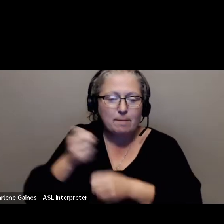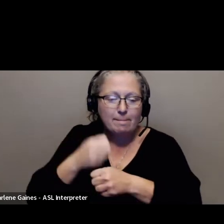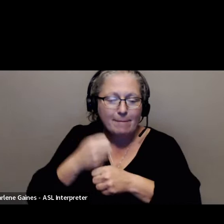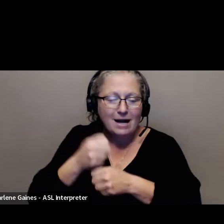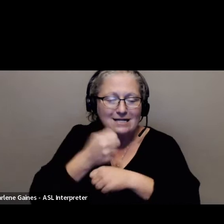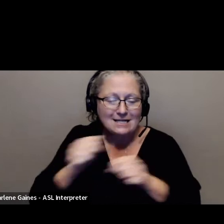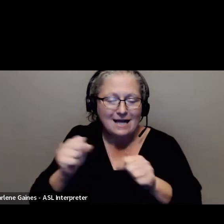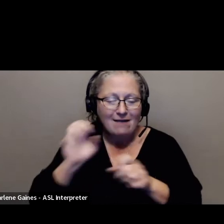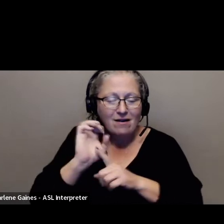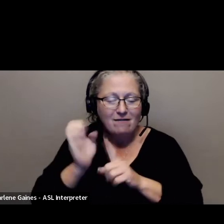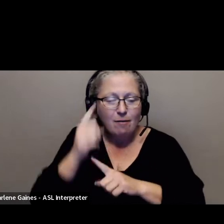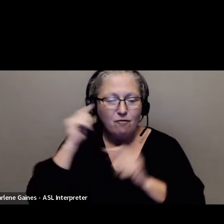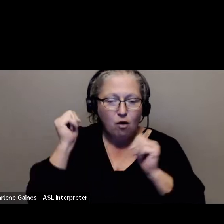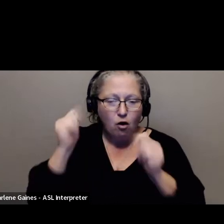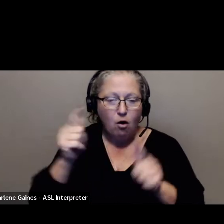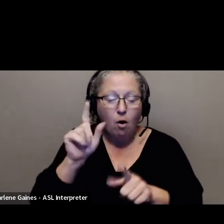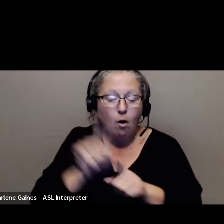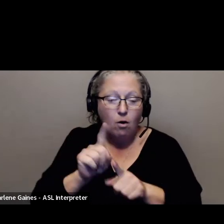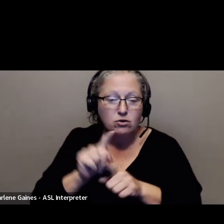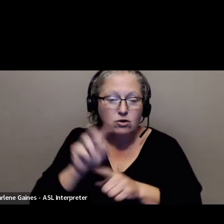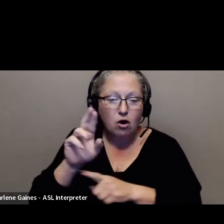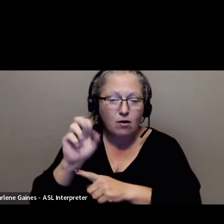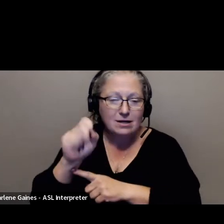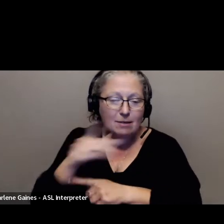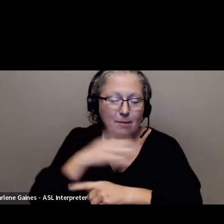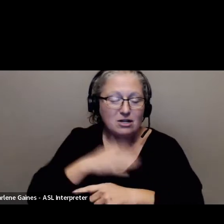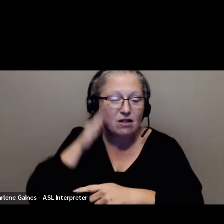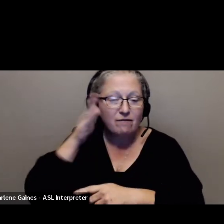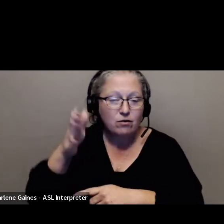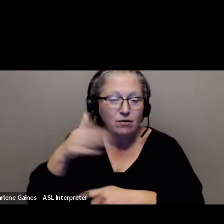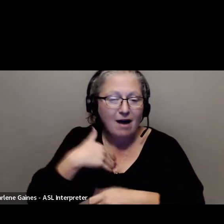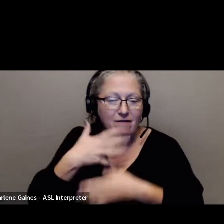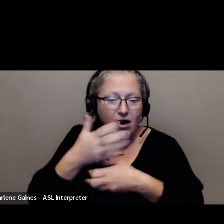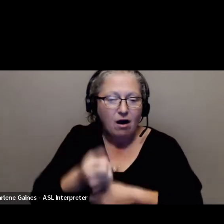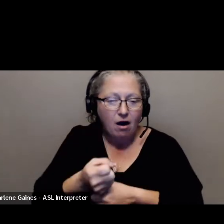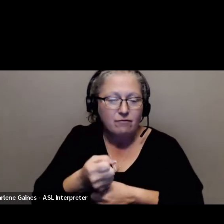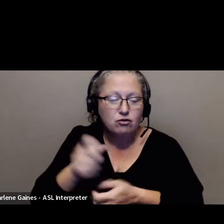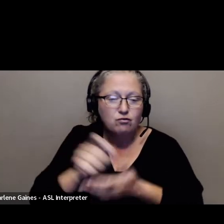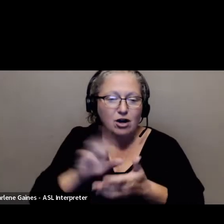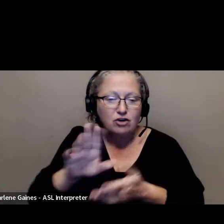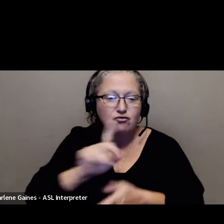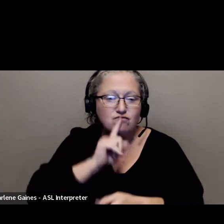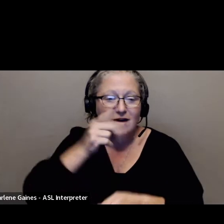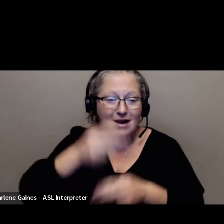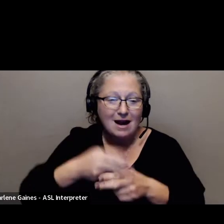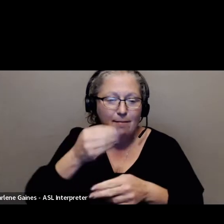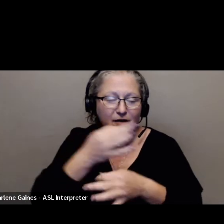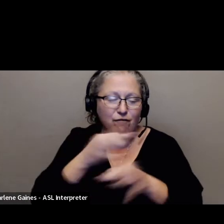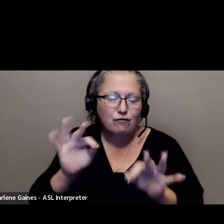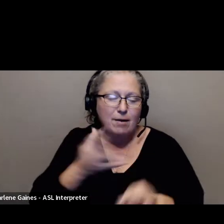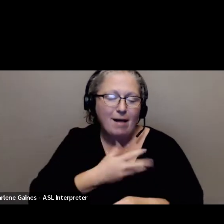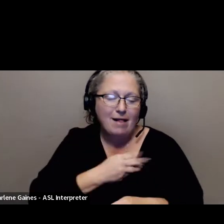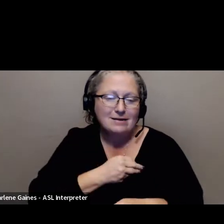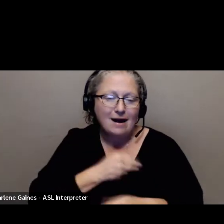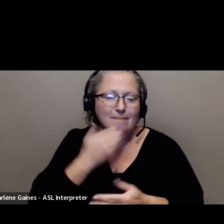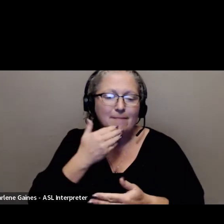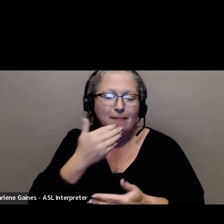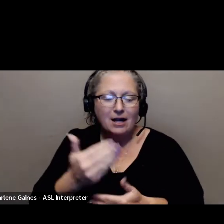for all. Also, RSP, please in the future have the confidence to write your real name and free Palestine. Thank